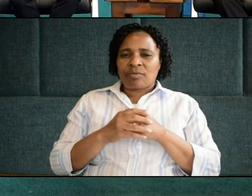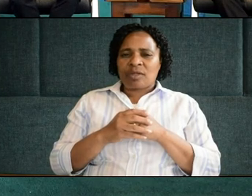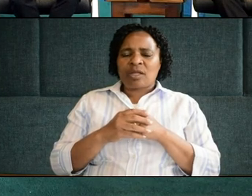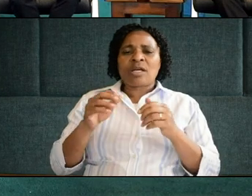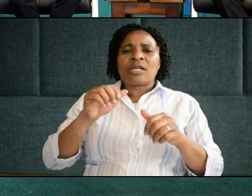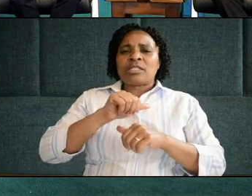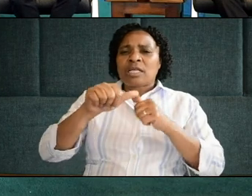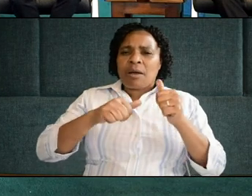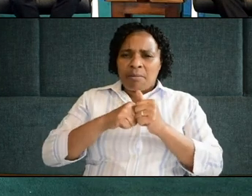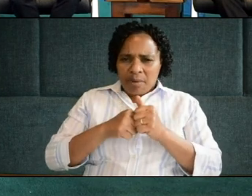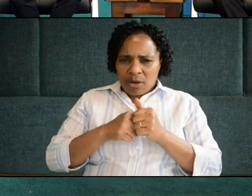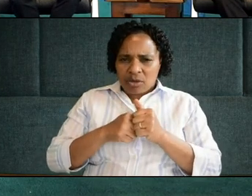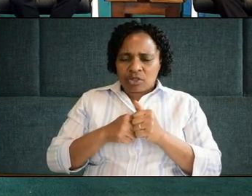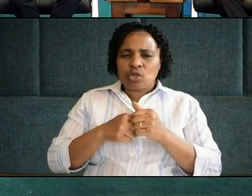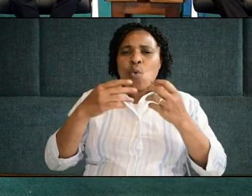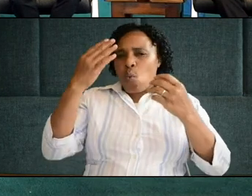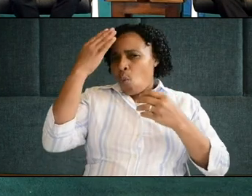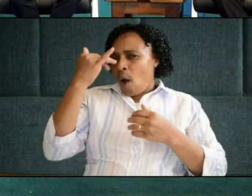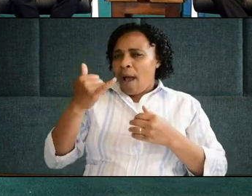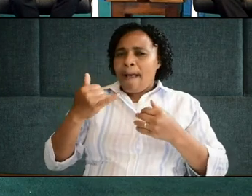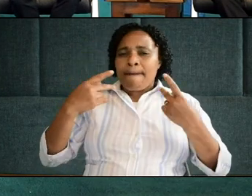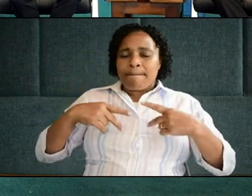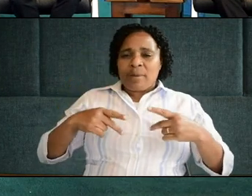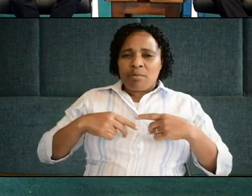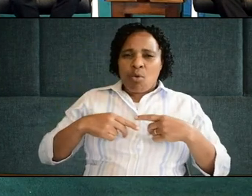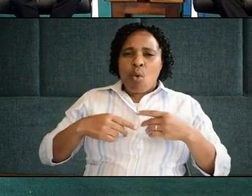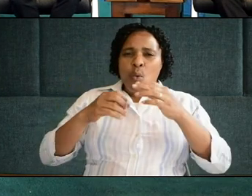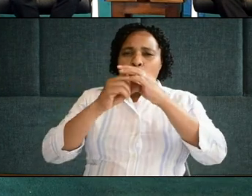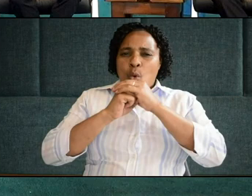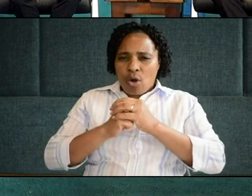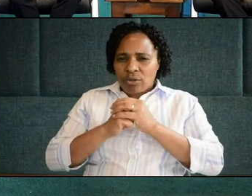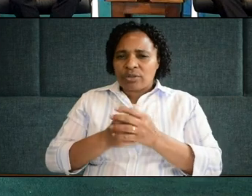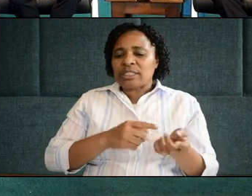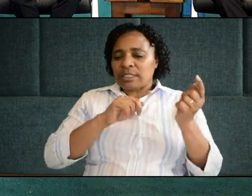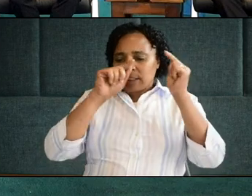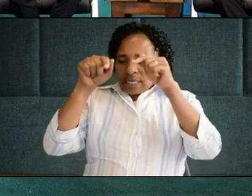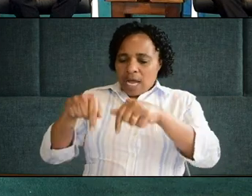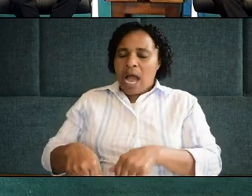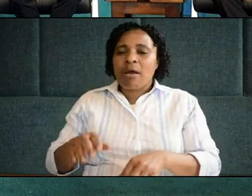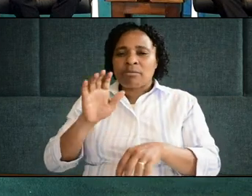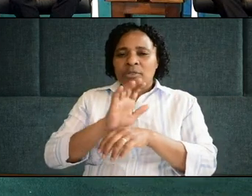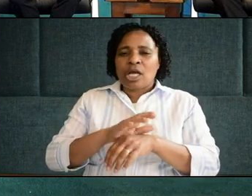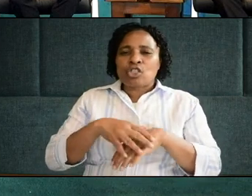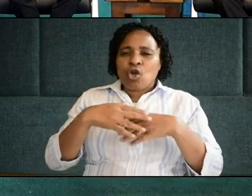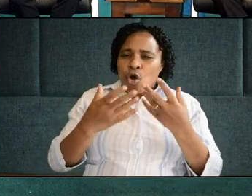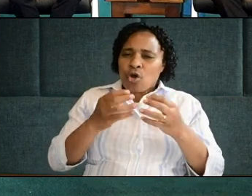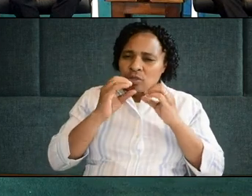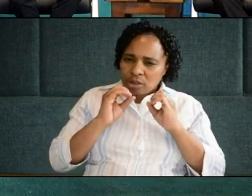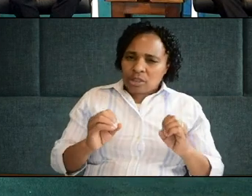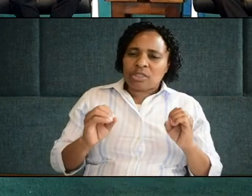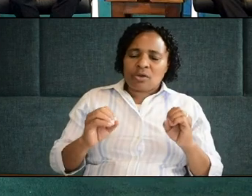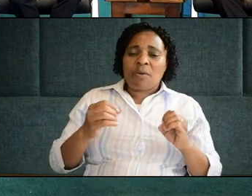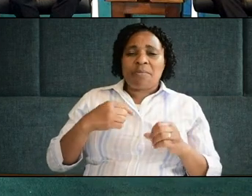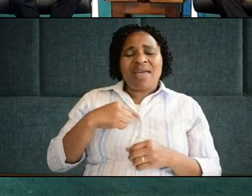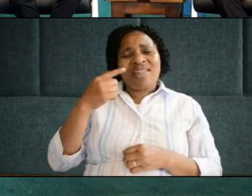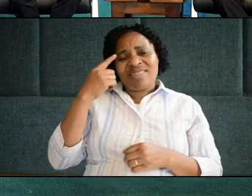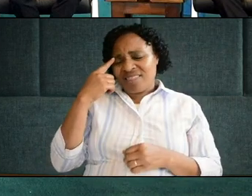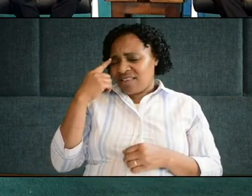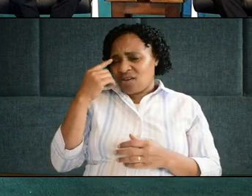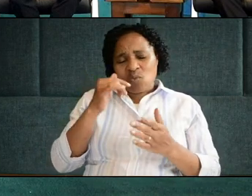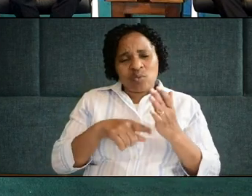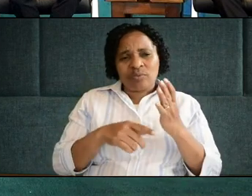It's about why people worship. It's not about whether we should come to church or not. So I think that